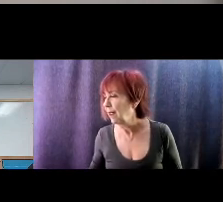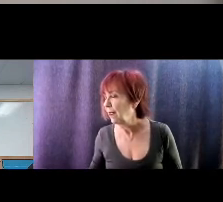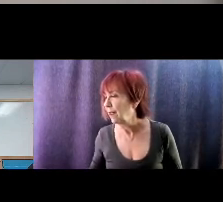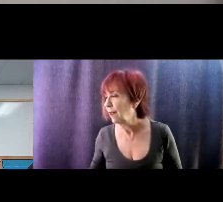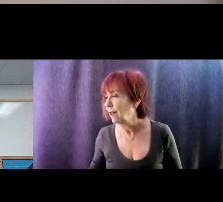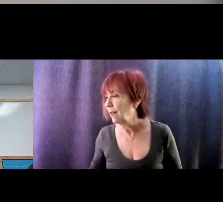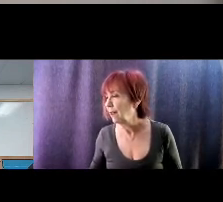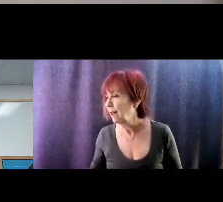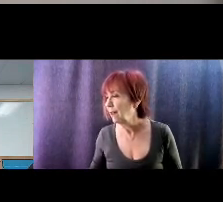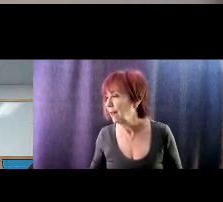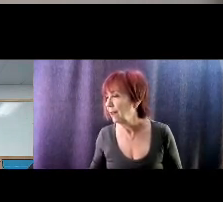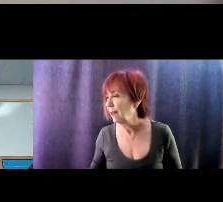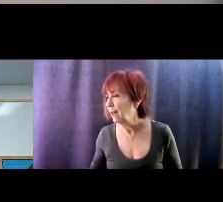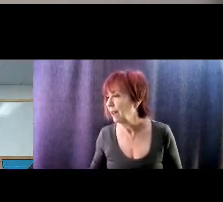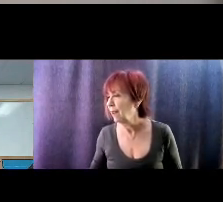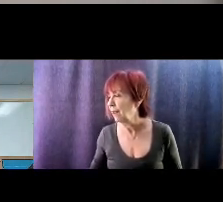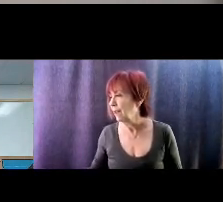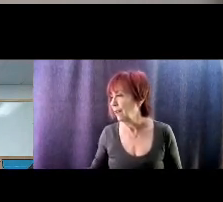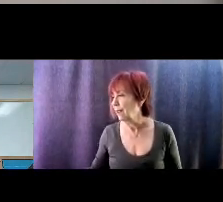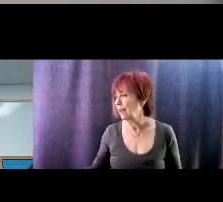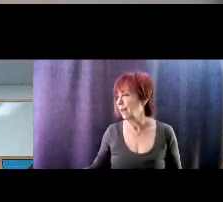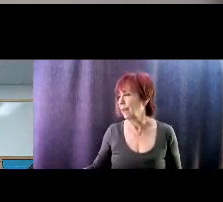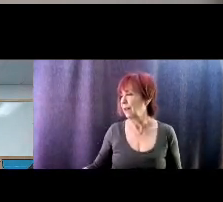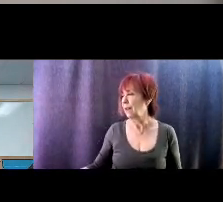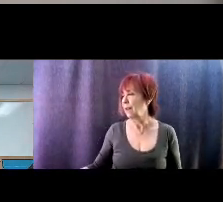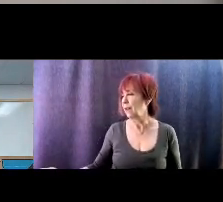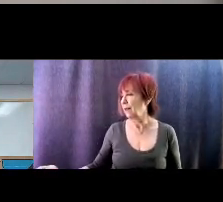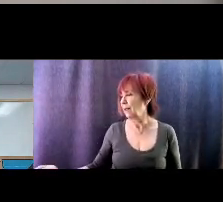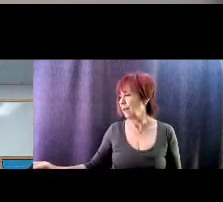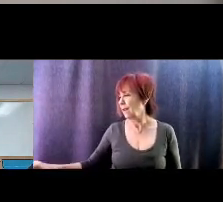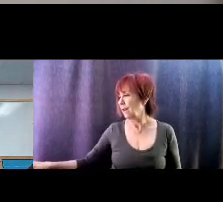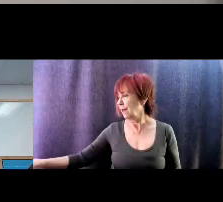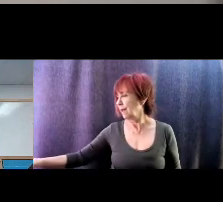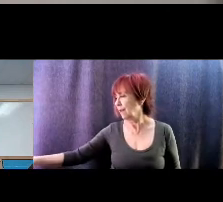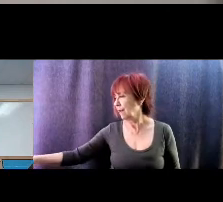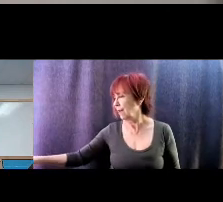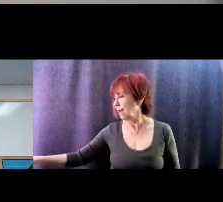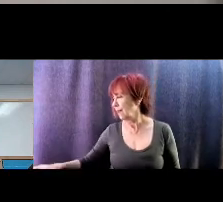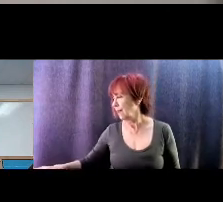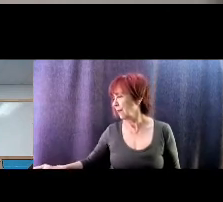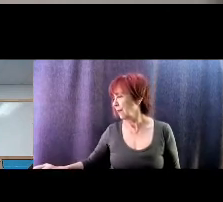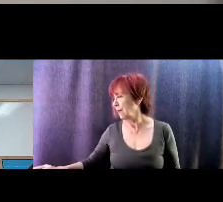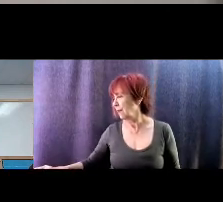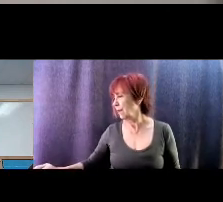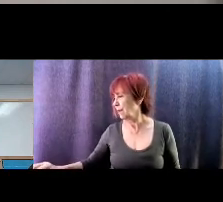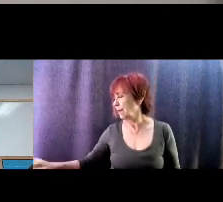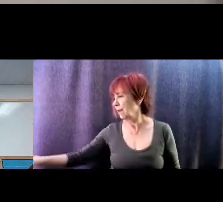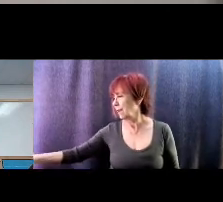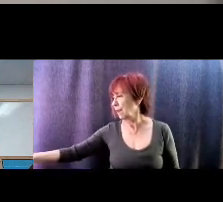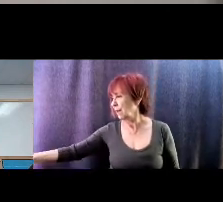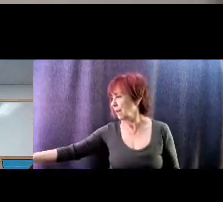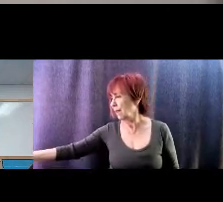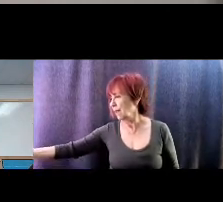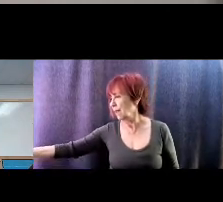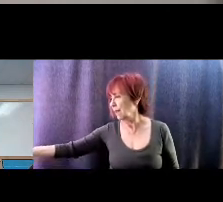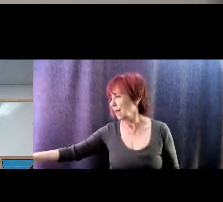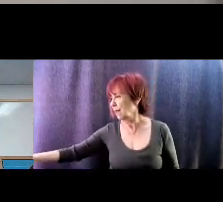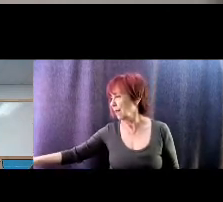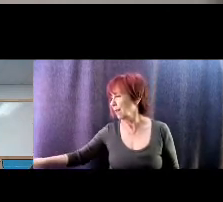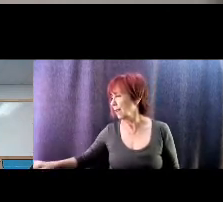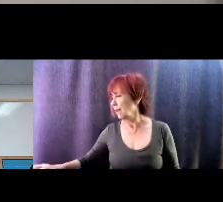disabilities. And he loved sports and liked to talk recreation. So